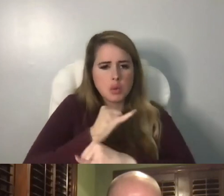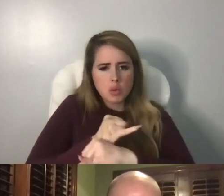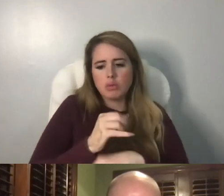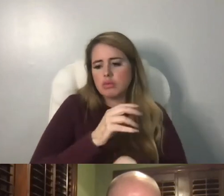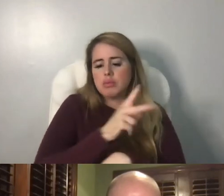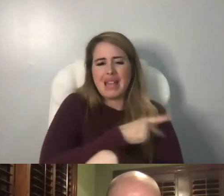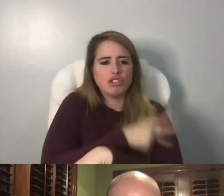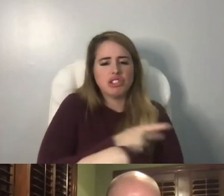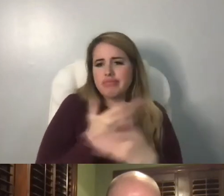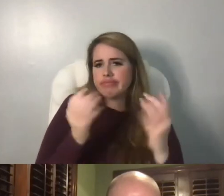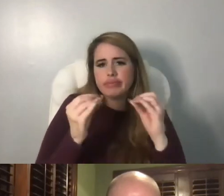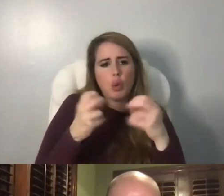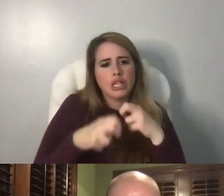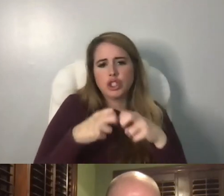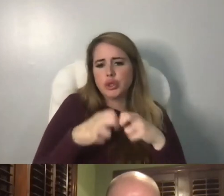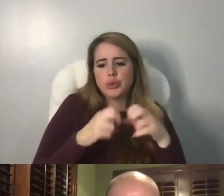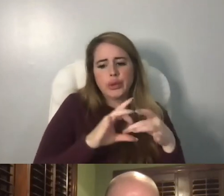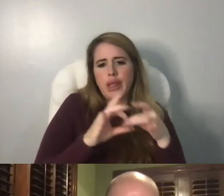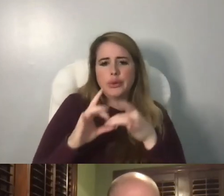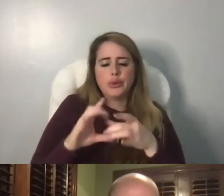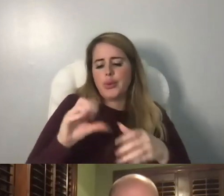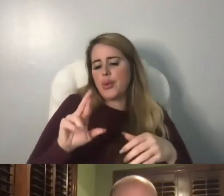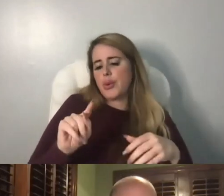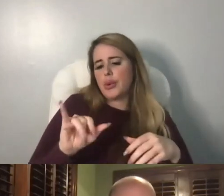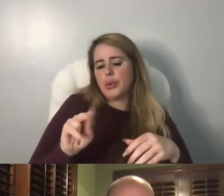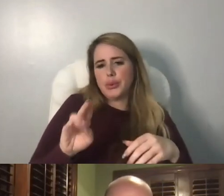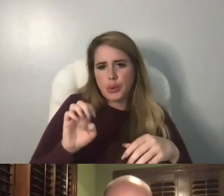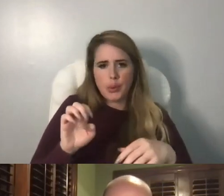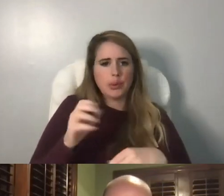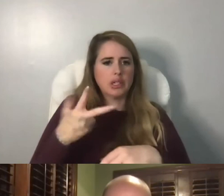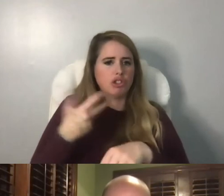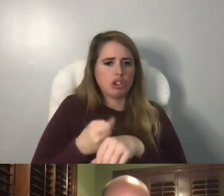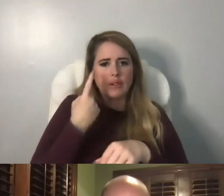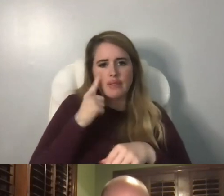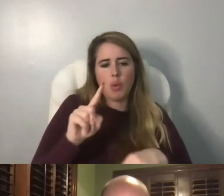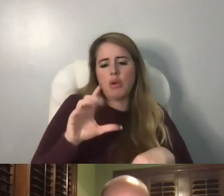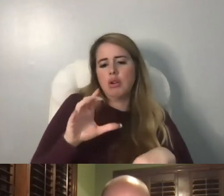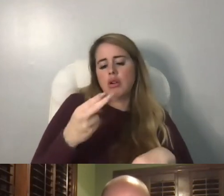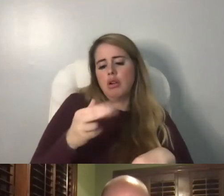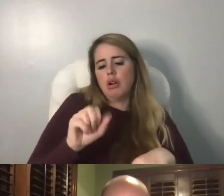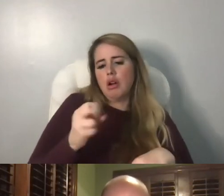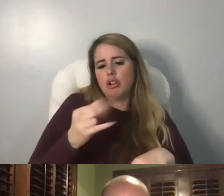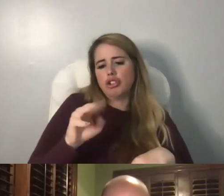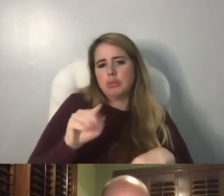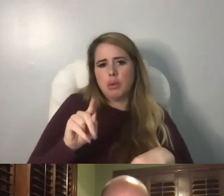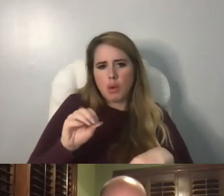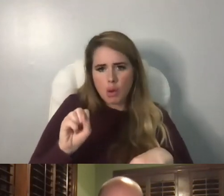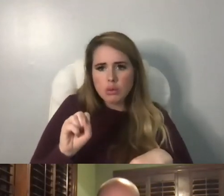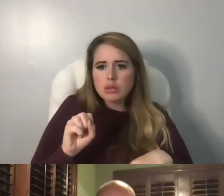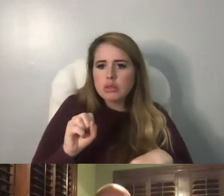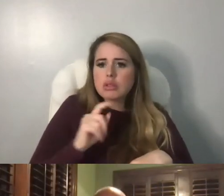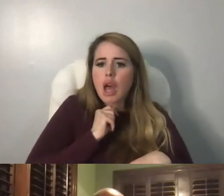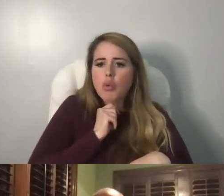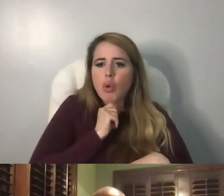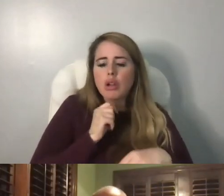issue regarding cortisone injections and Hashimoto's thyroiditis. Let me just look from my end, David, and